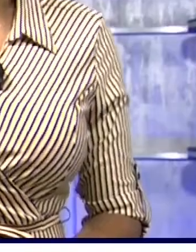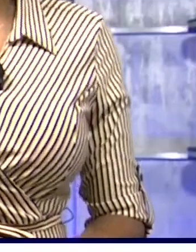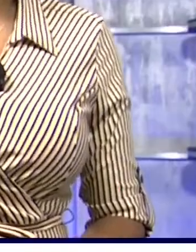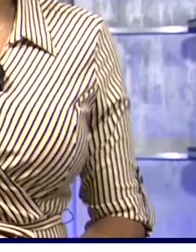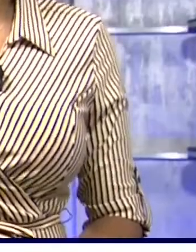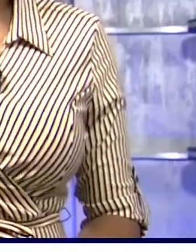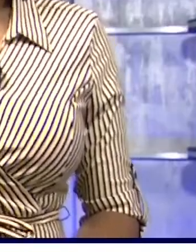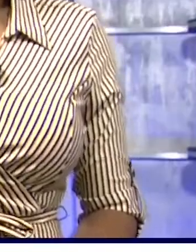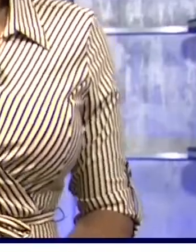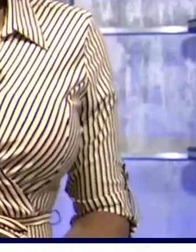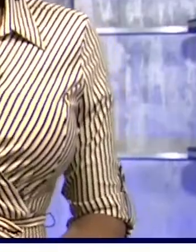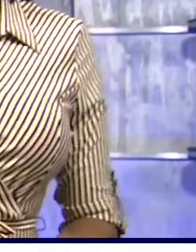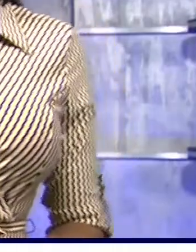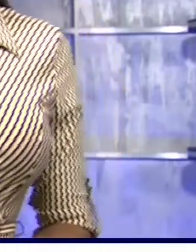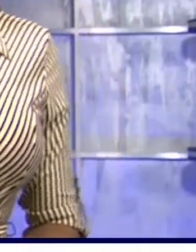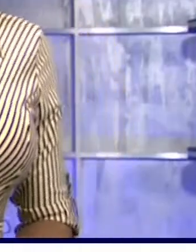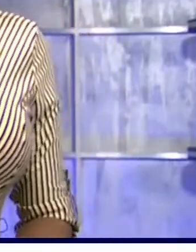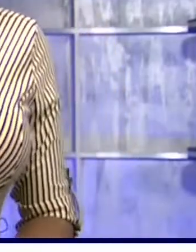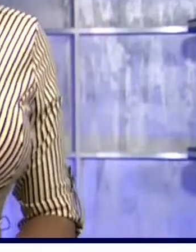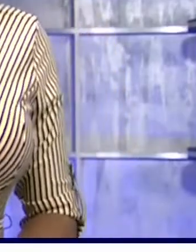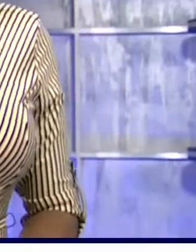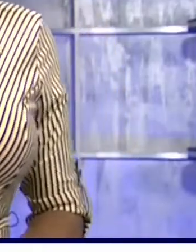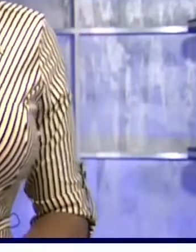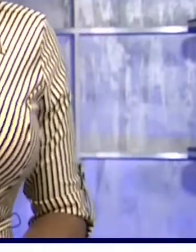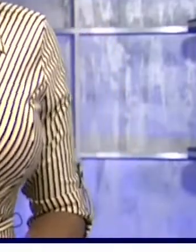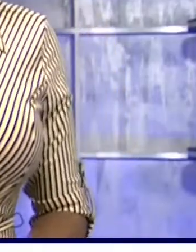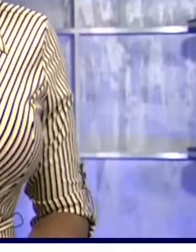stun the former leaders, New Zealand.